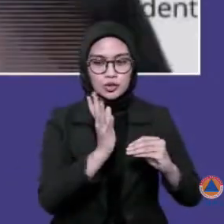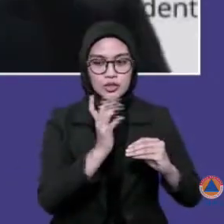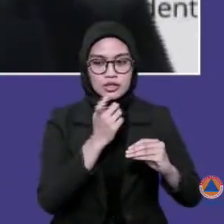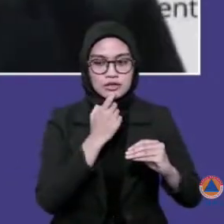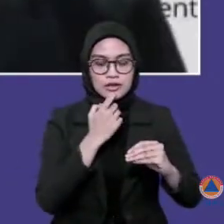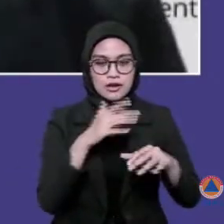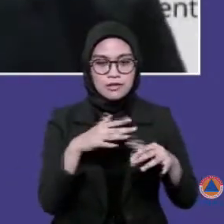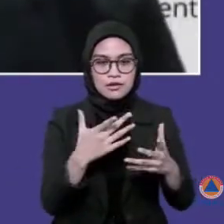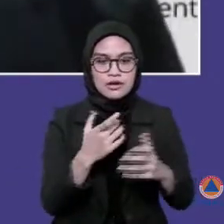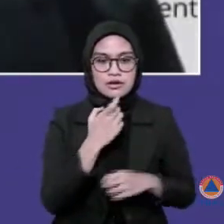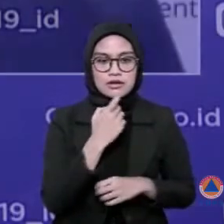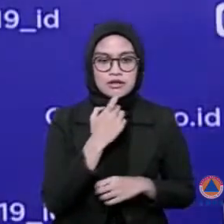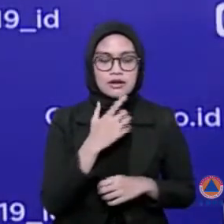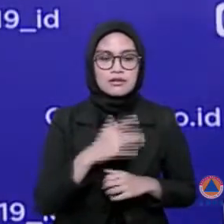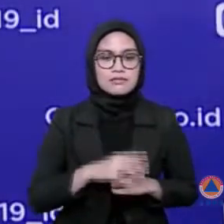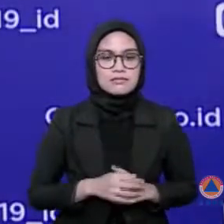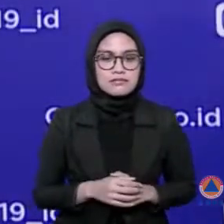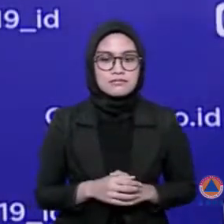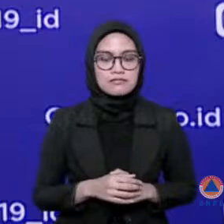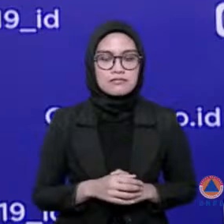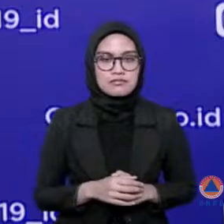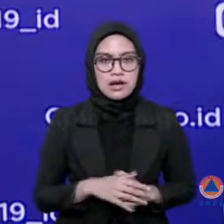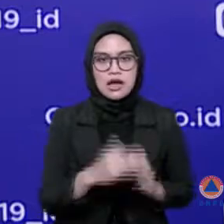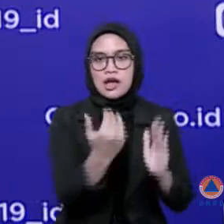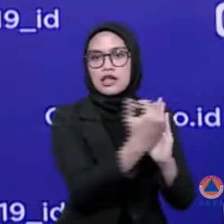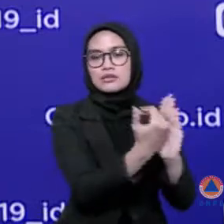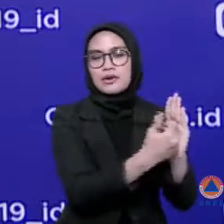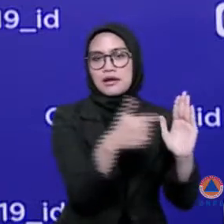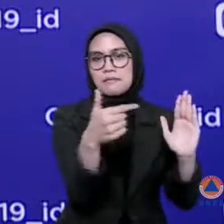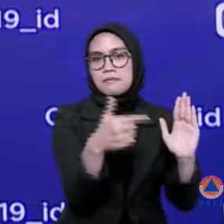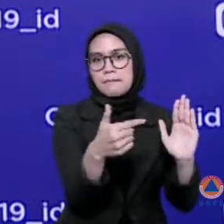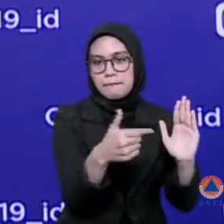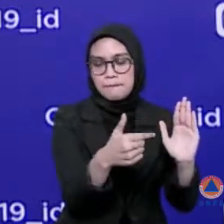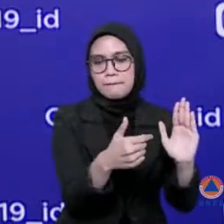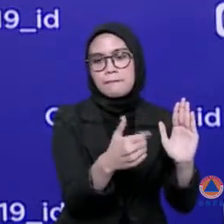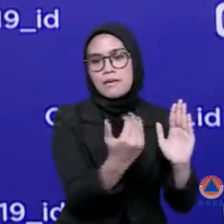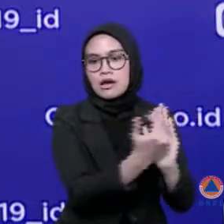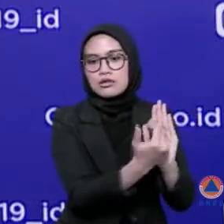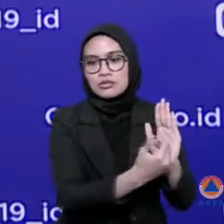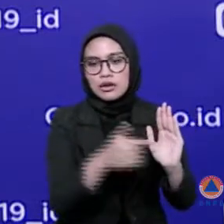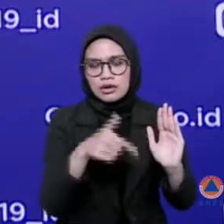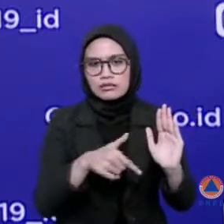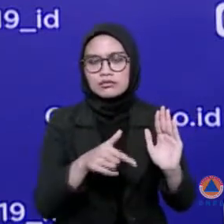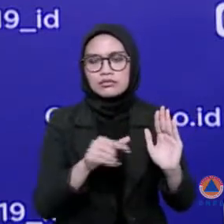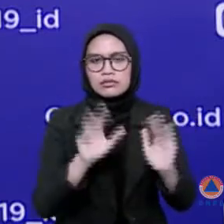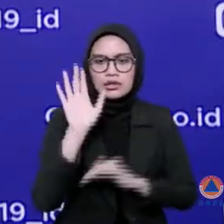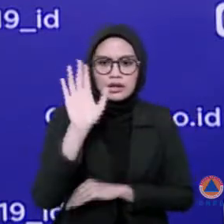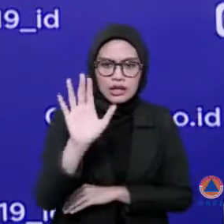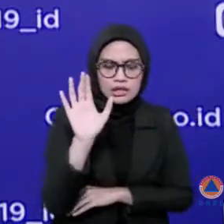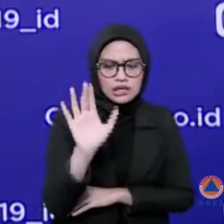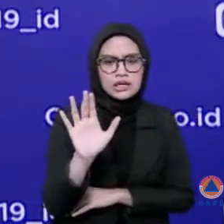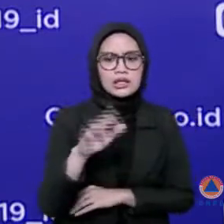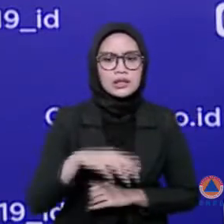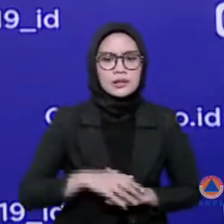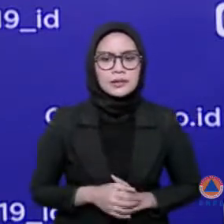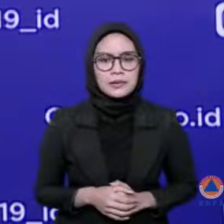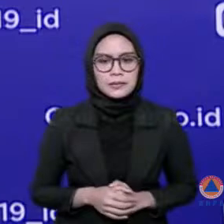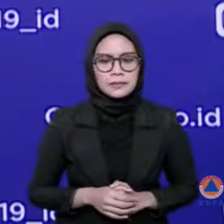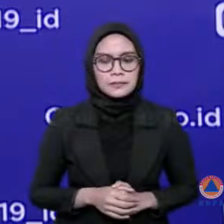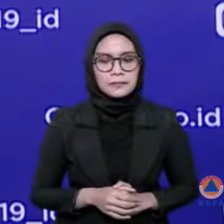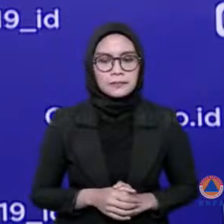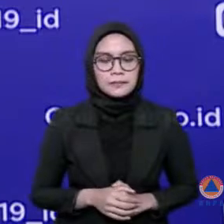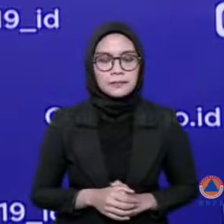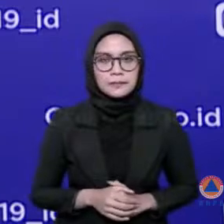about the level 3 policies that was going to be applied during the